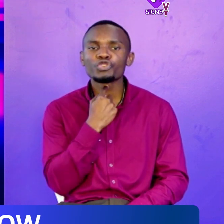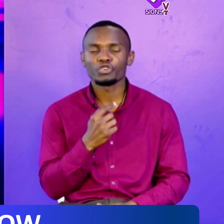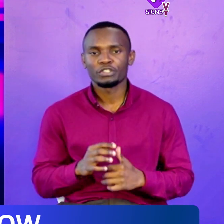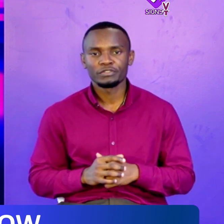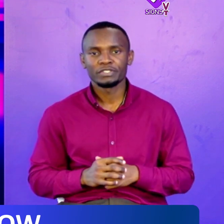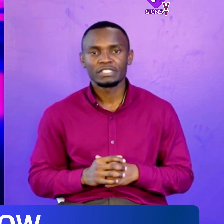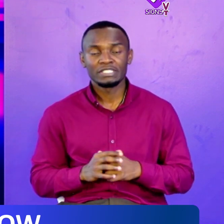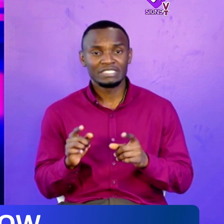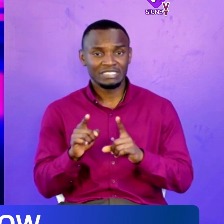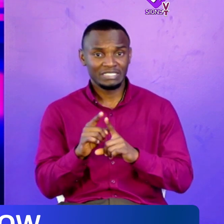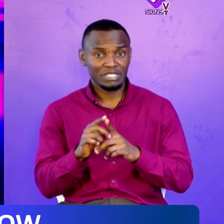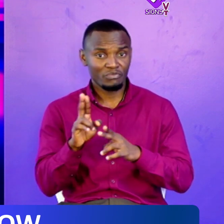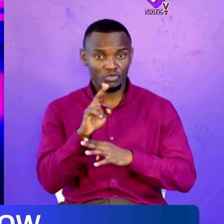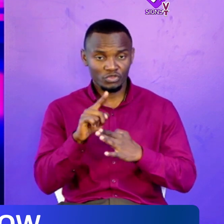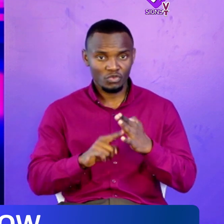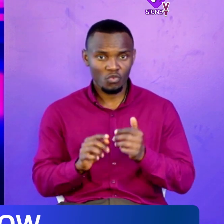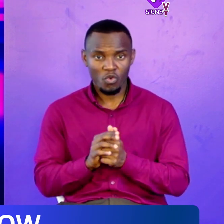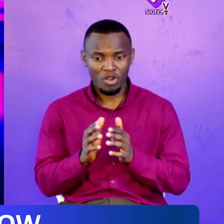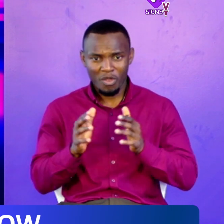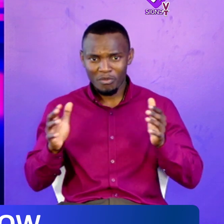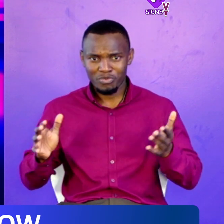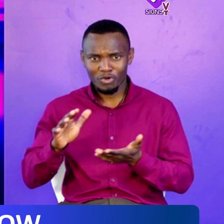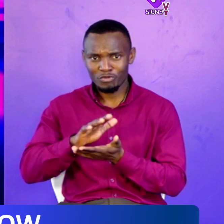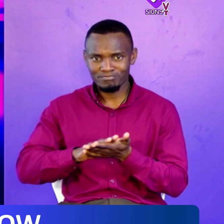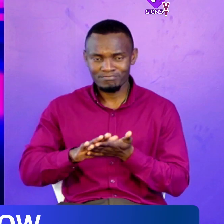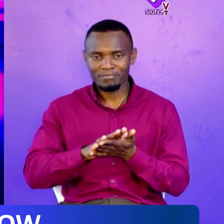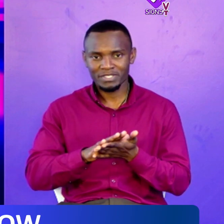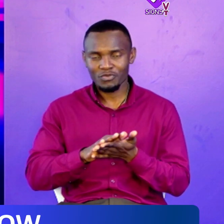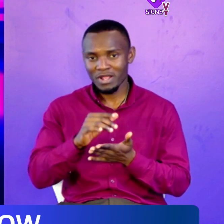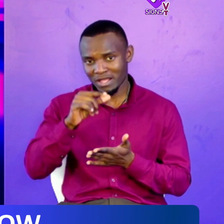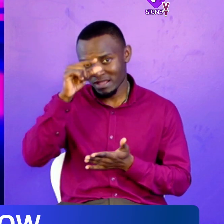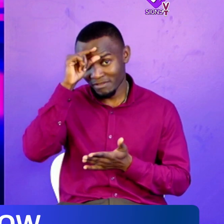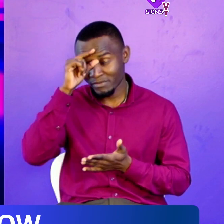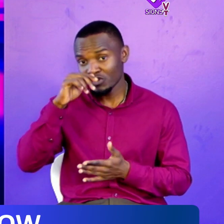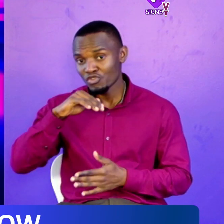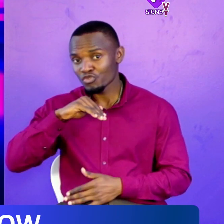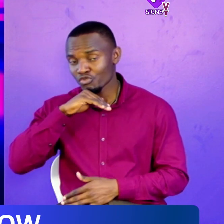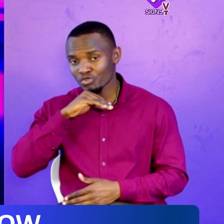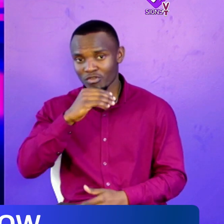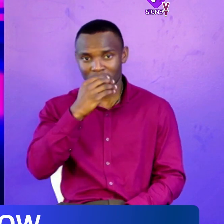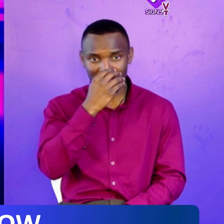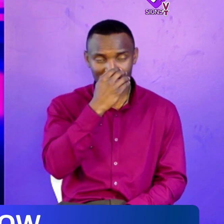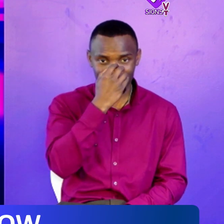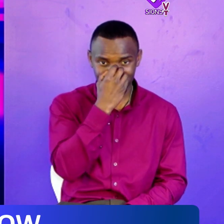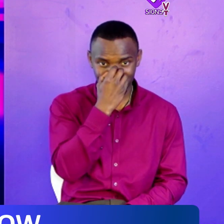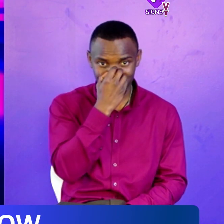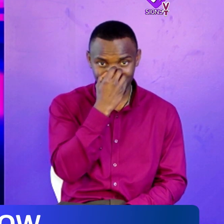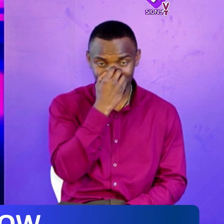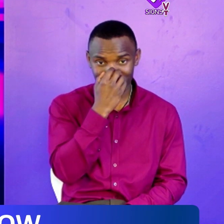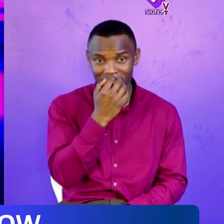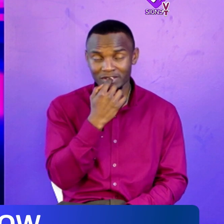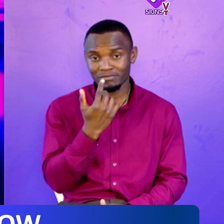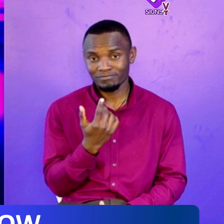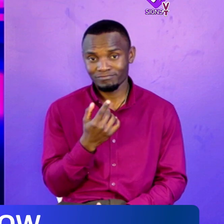a broad-based government, President William Ruto and Raila Odinga sealed a pact that blurred the opposition